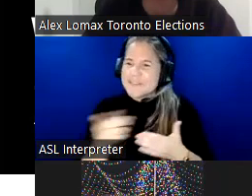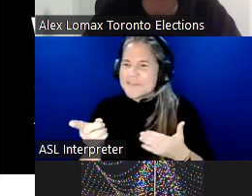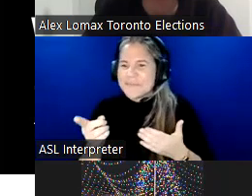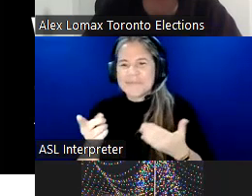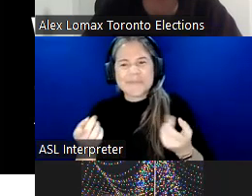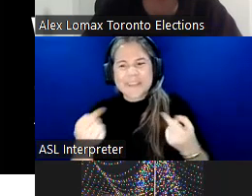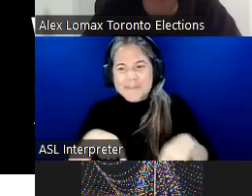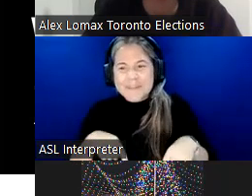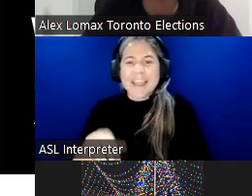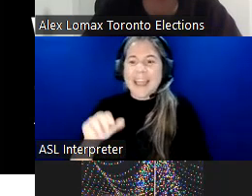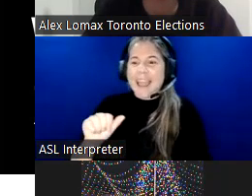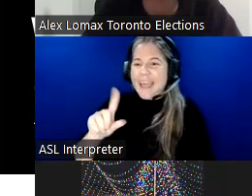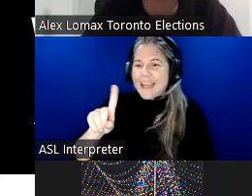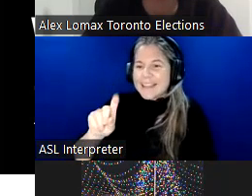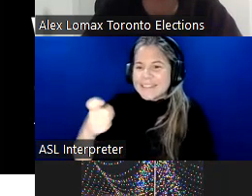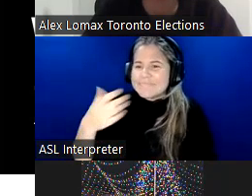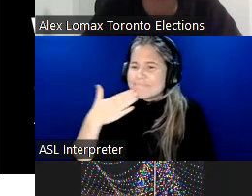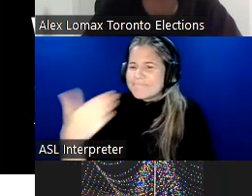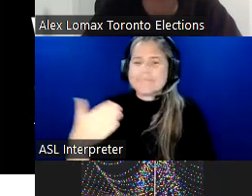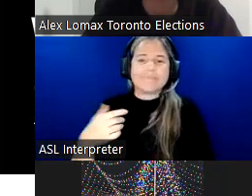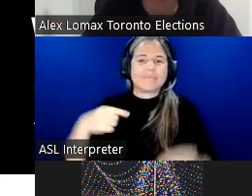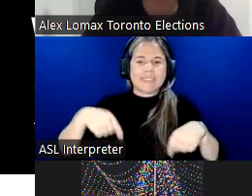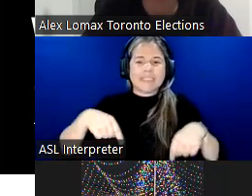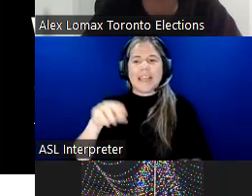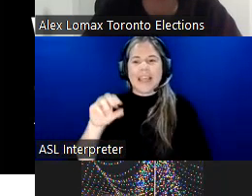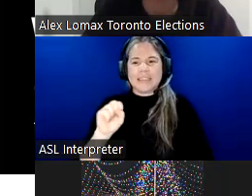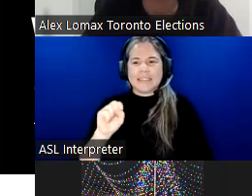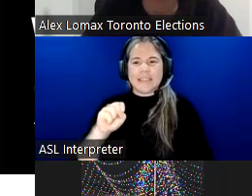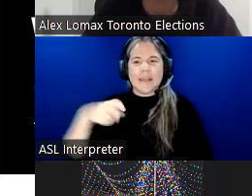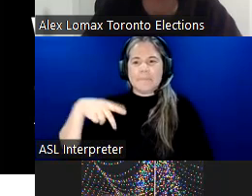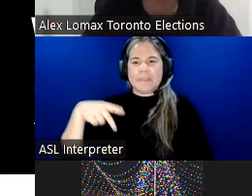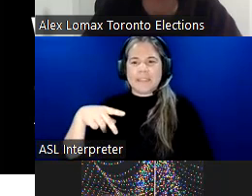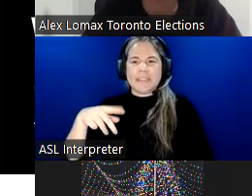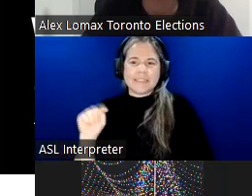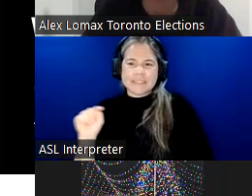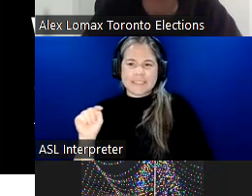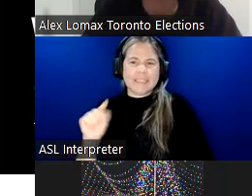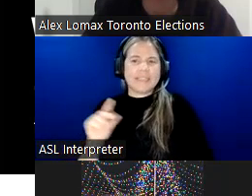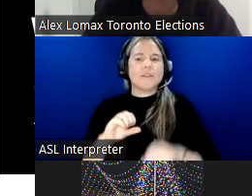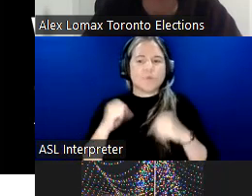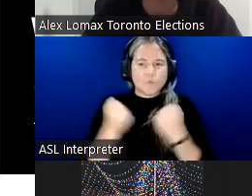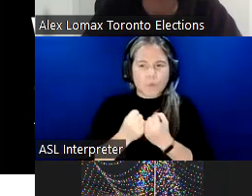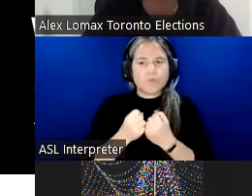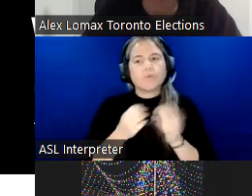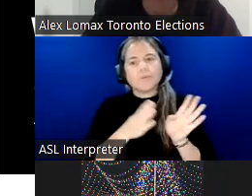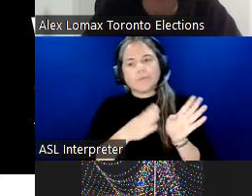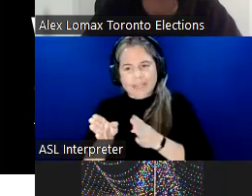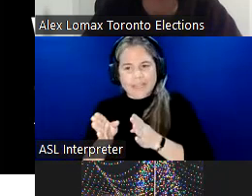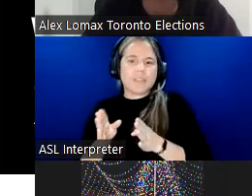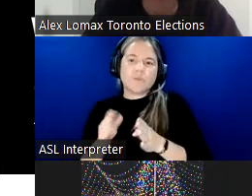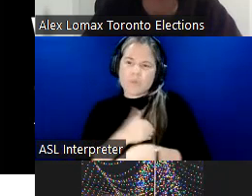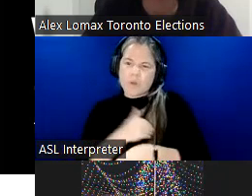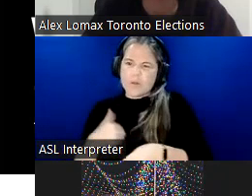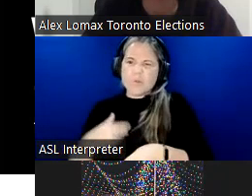think at Social Planning Toronto, we also have a similar goal of trying to promote engagement in the election.